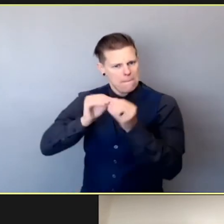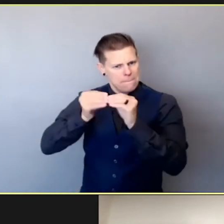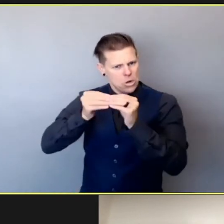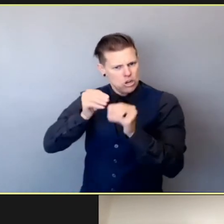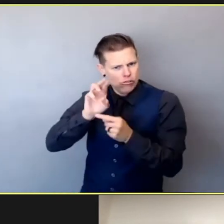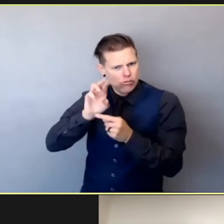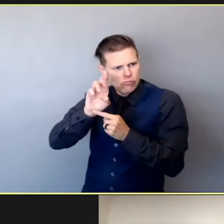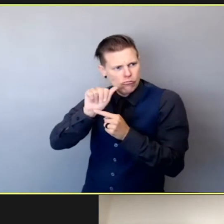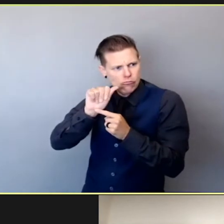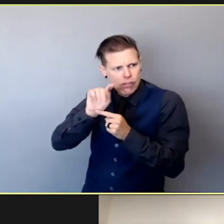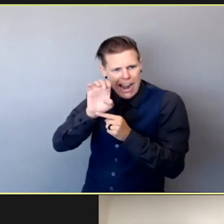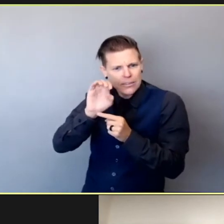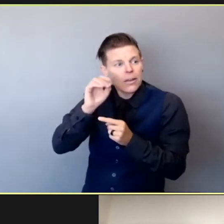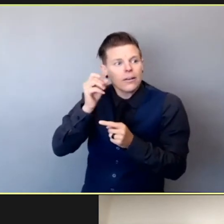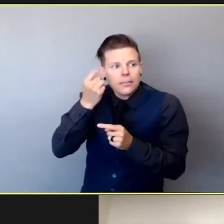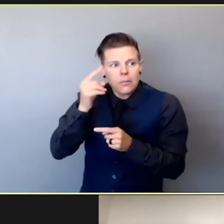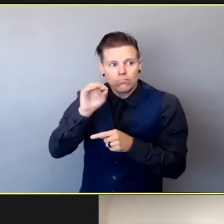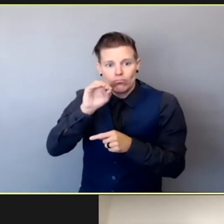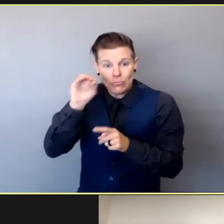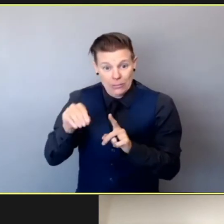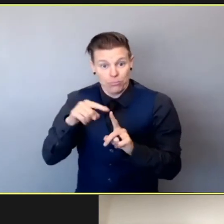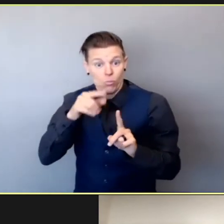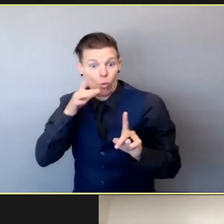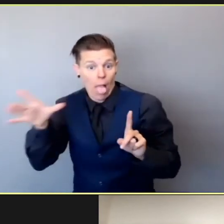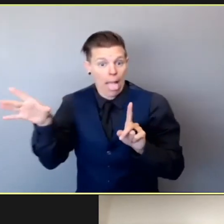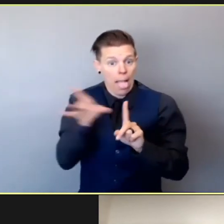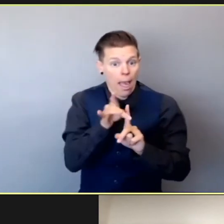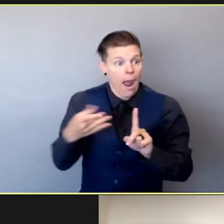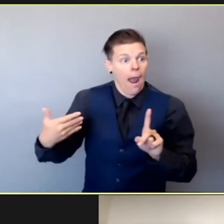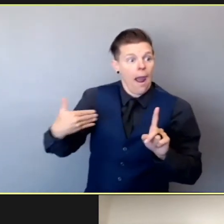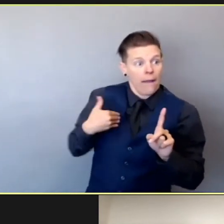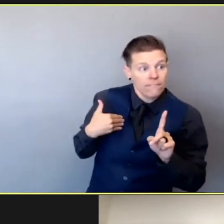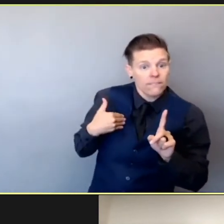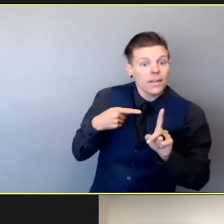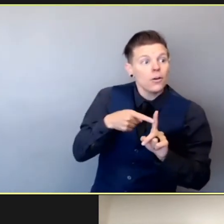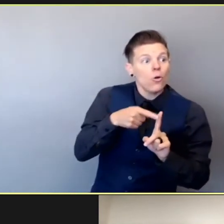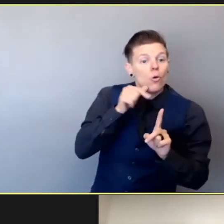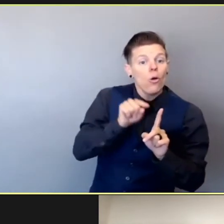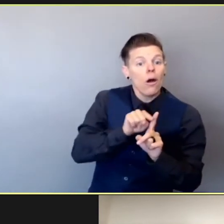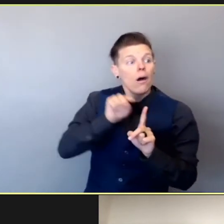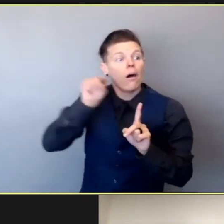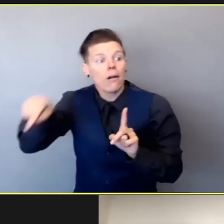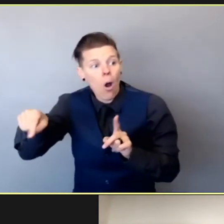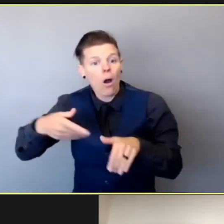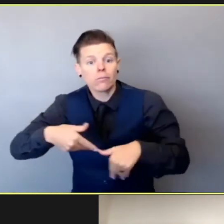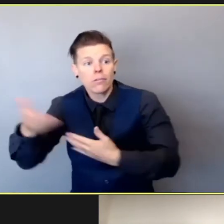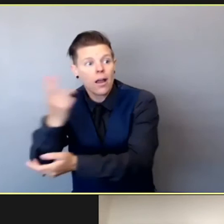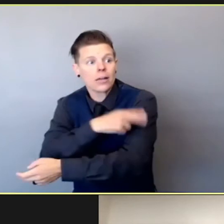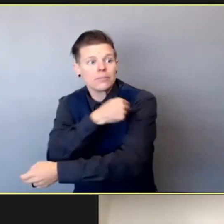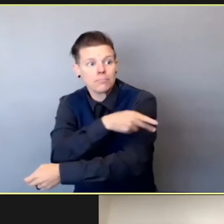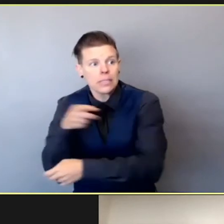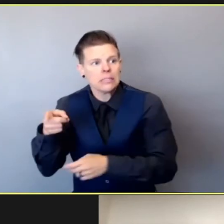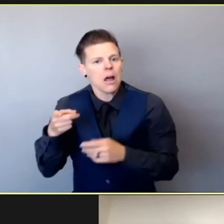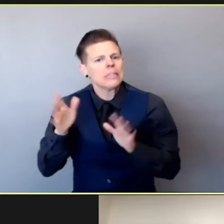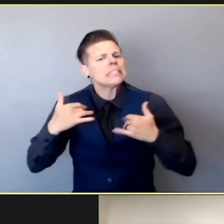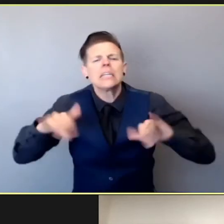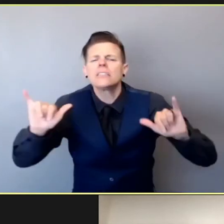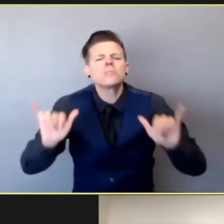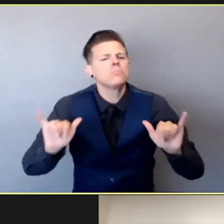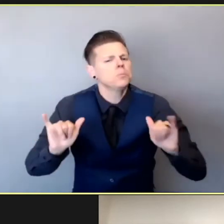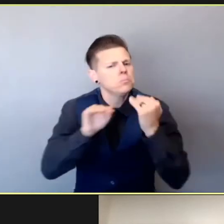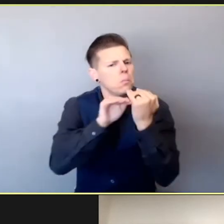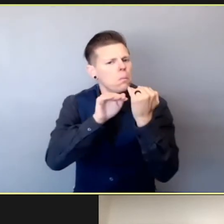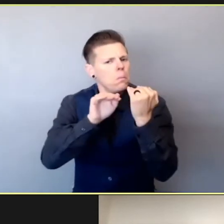percent of people who get COVID who end up in the hospital is stable. And so that Scottish 85%